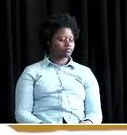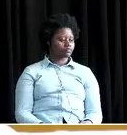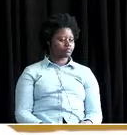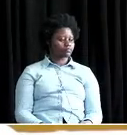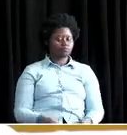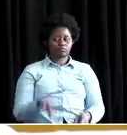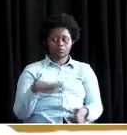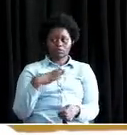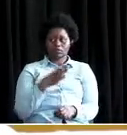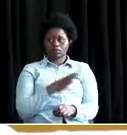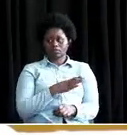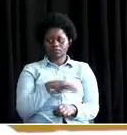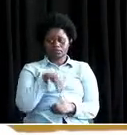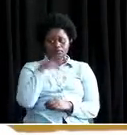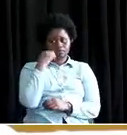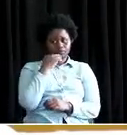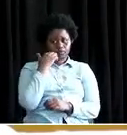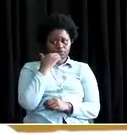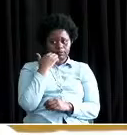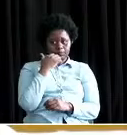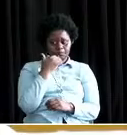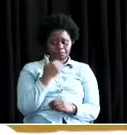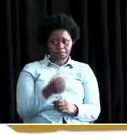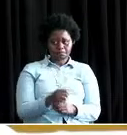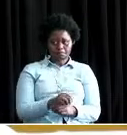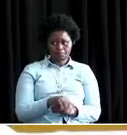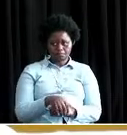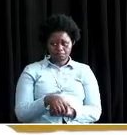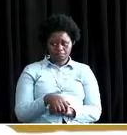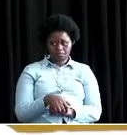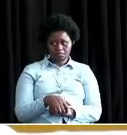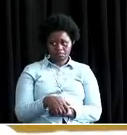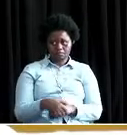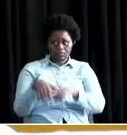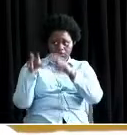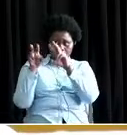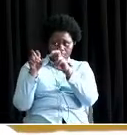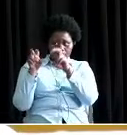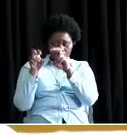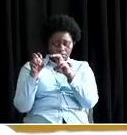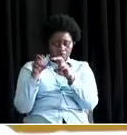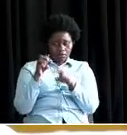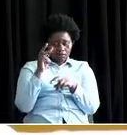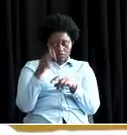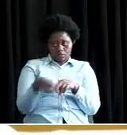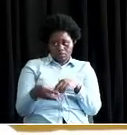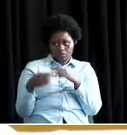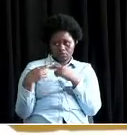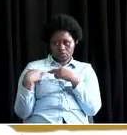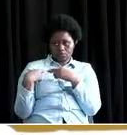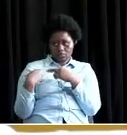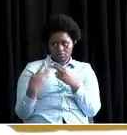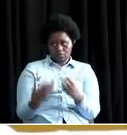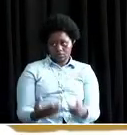Yeah, councillors, apologies. The item that we're going to deal with